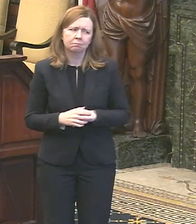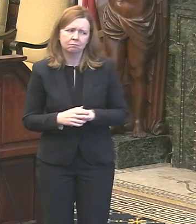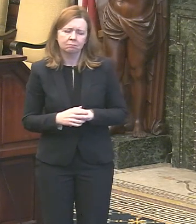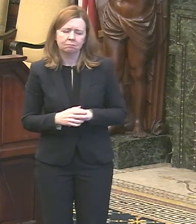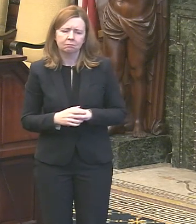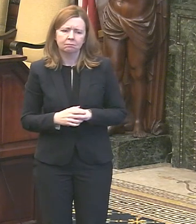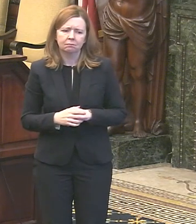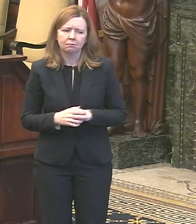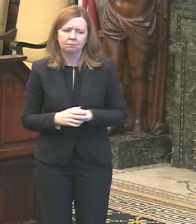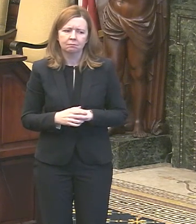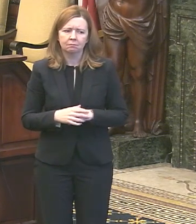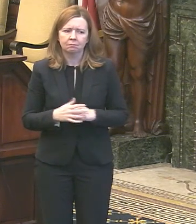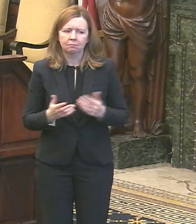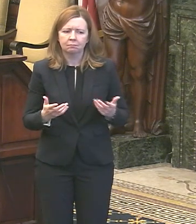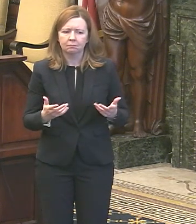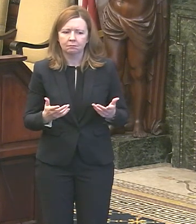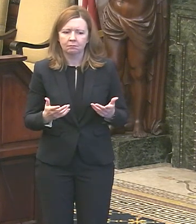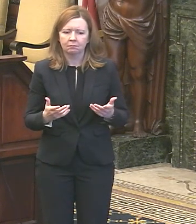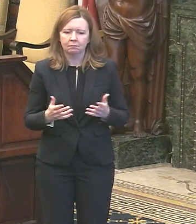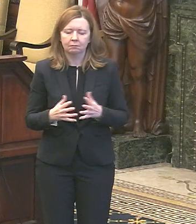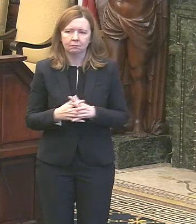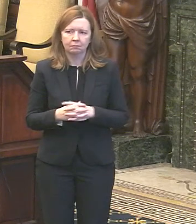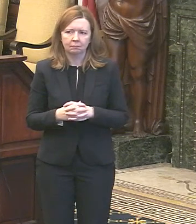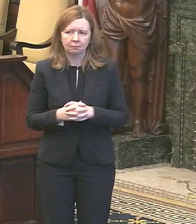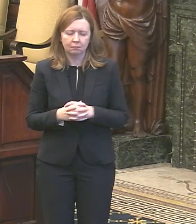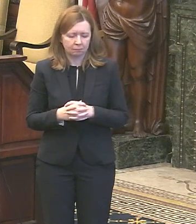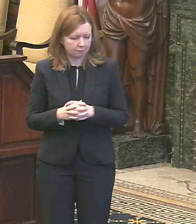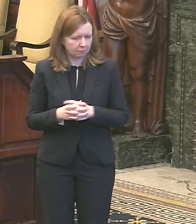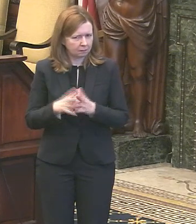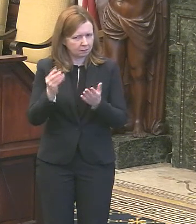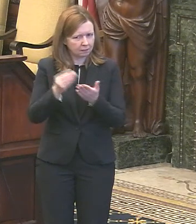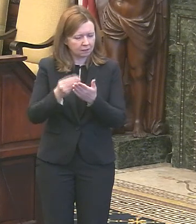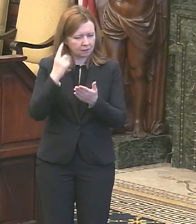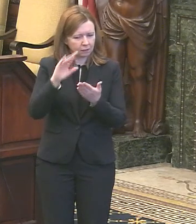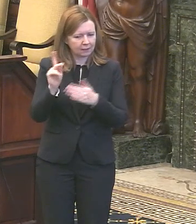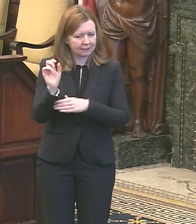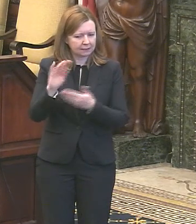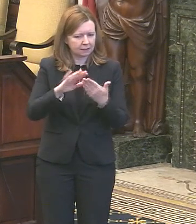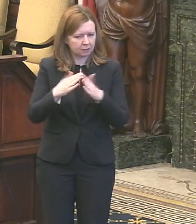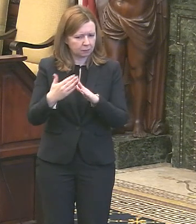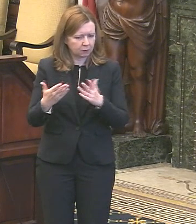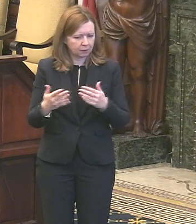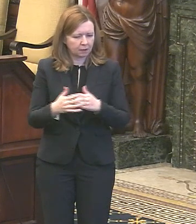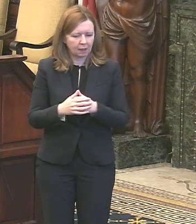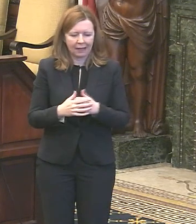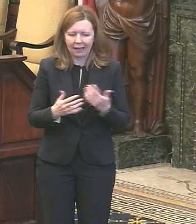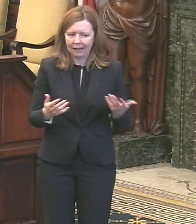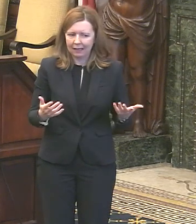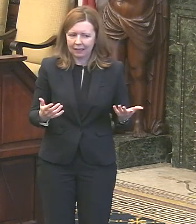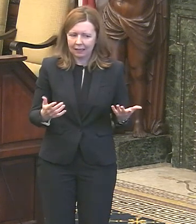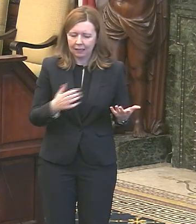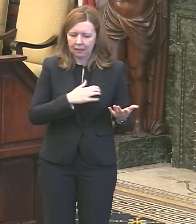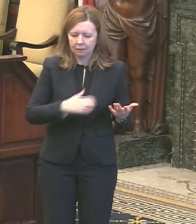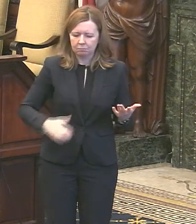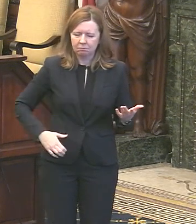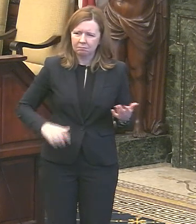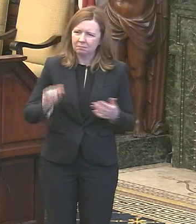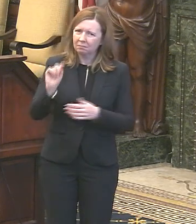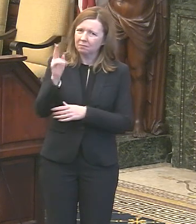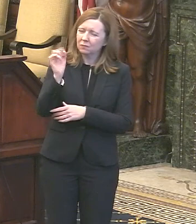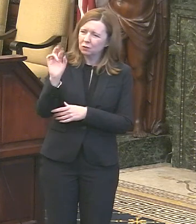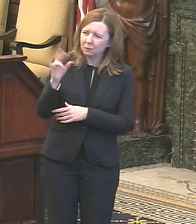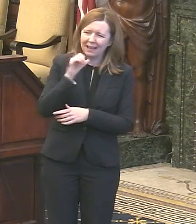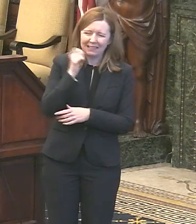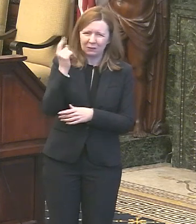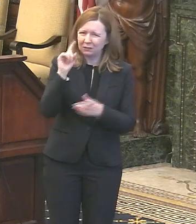your feelings or your thoughts about the assignation of funding for the Kensington community? I'm not. Tumar, do you have any? I